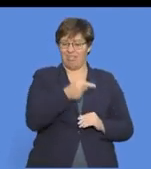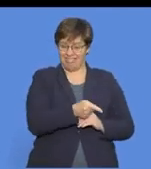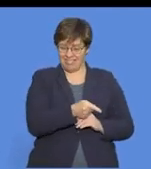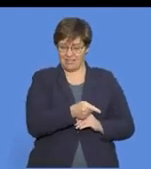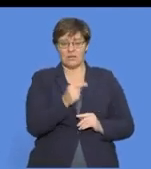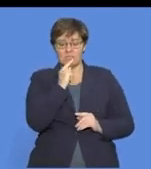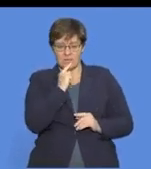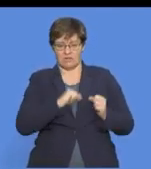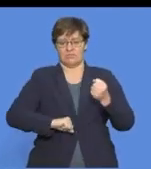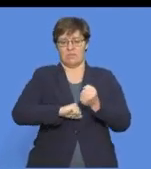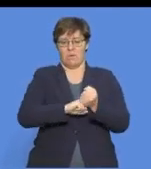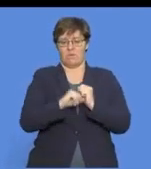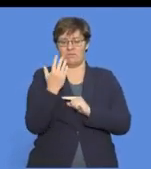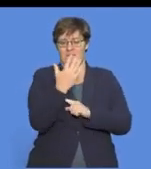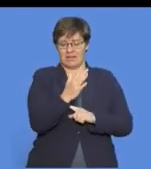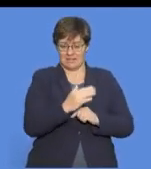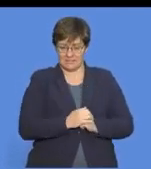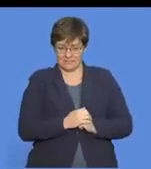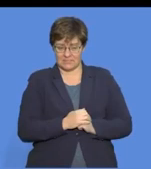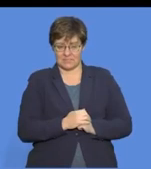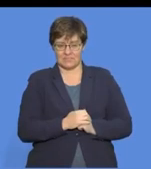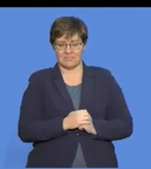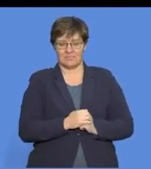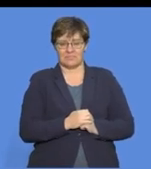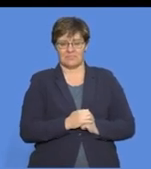wall is what gives the plant support.